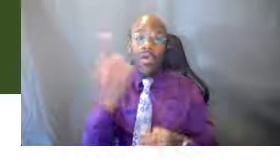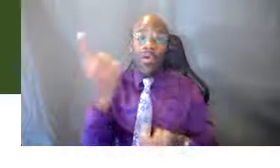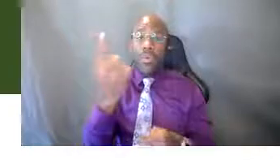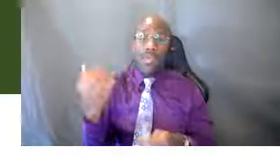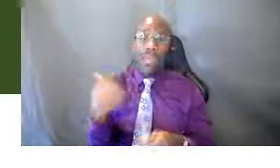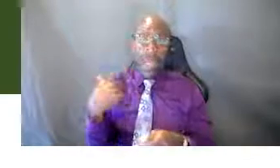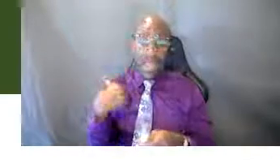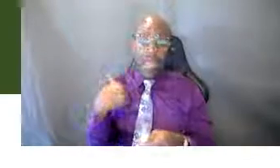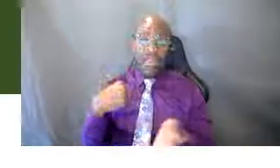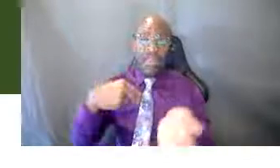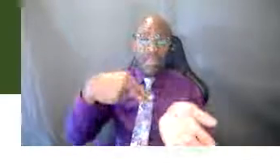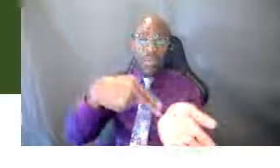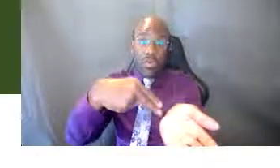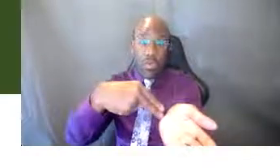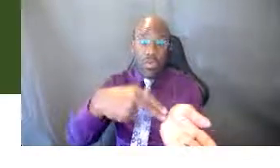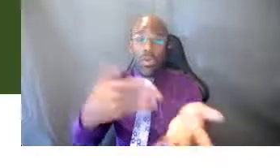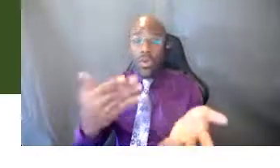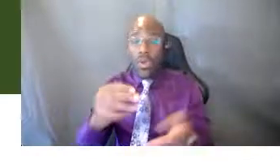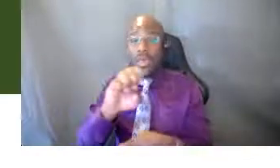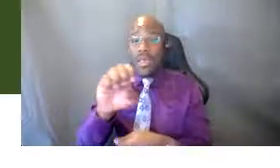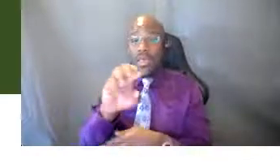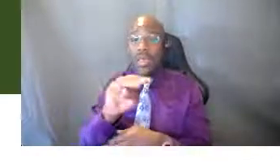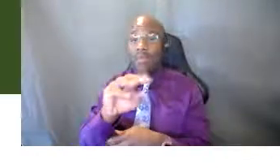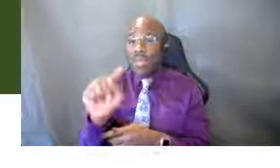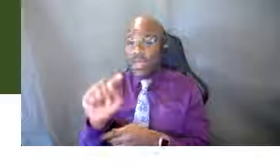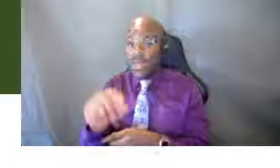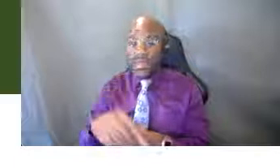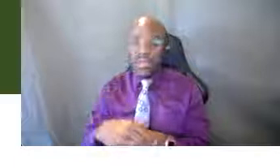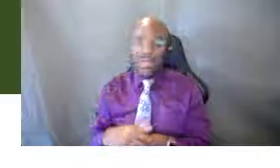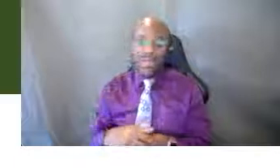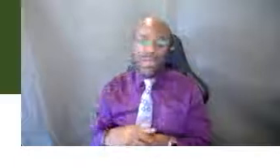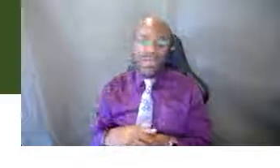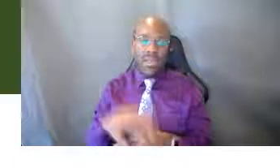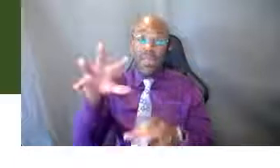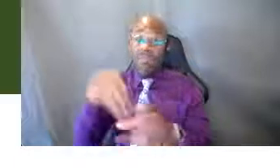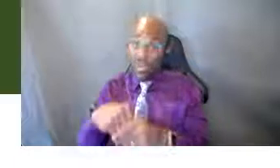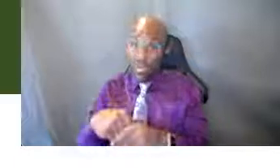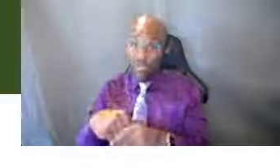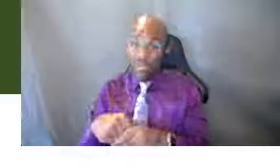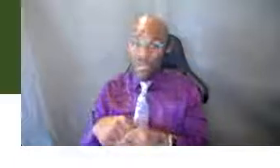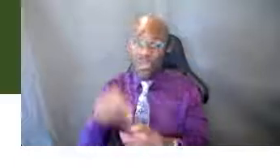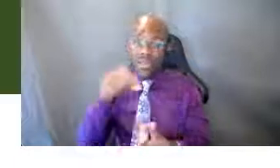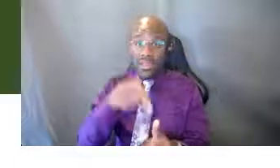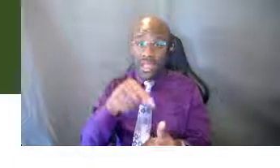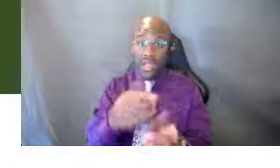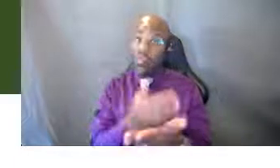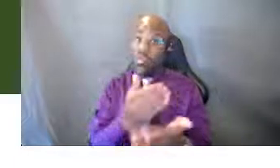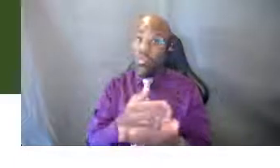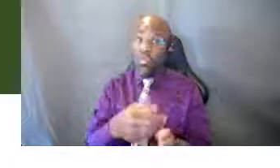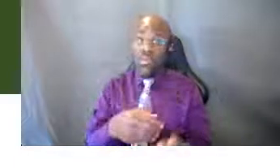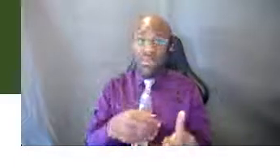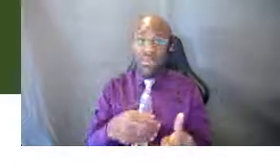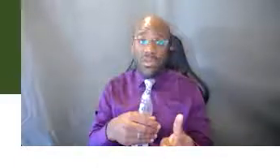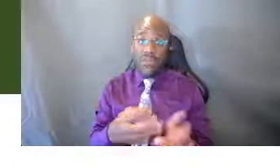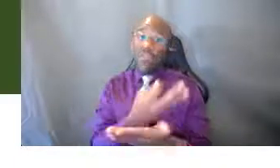years experience in mental health. So again, they have the requirement that they're going to hire the